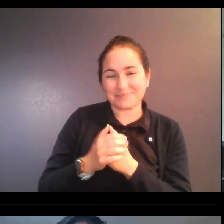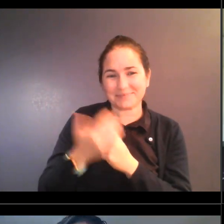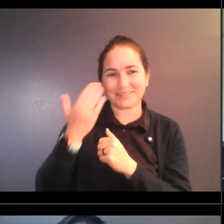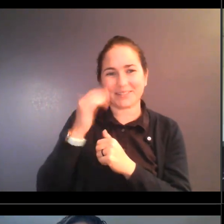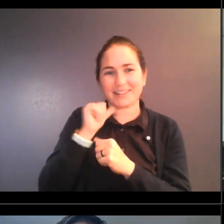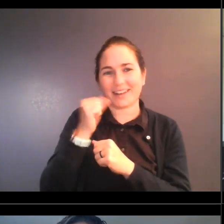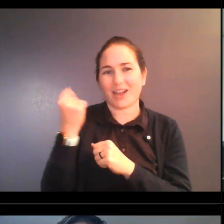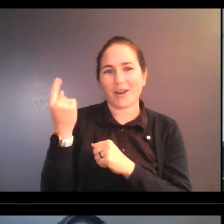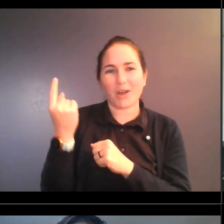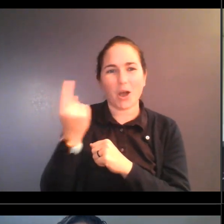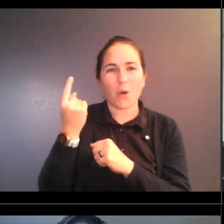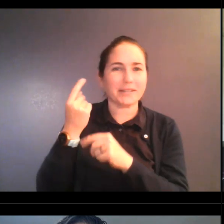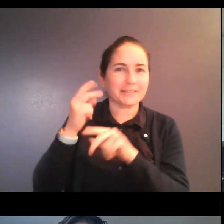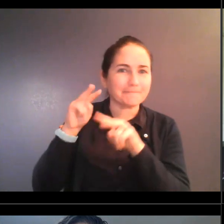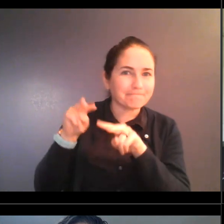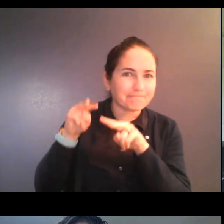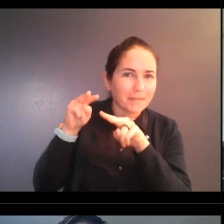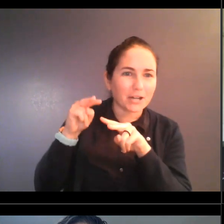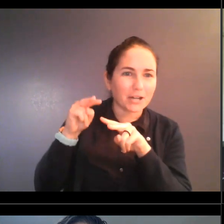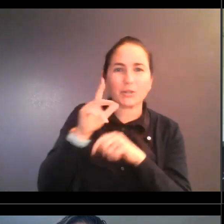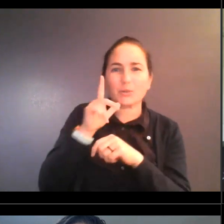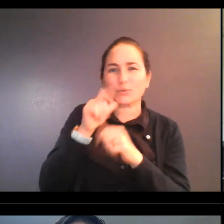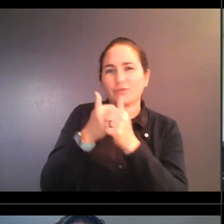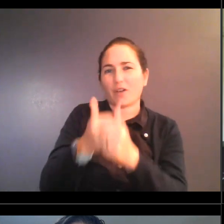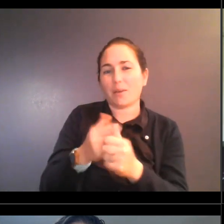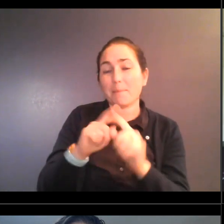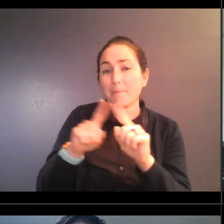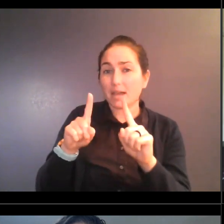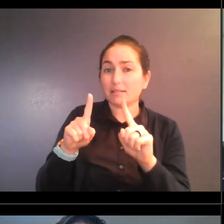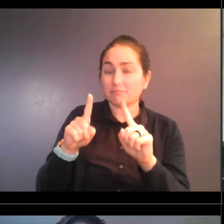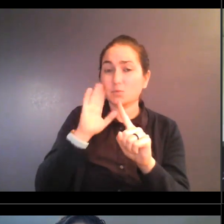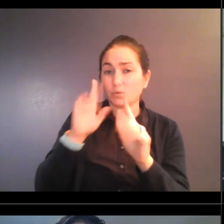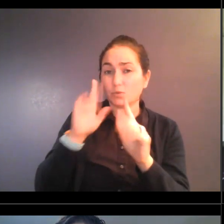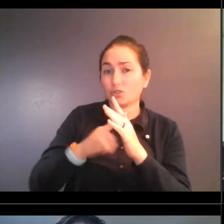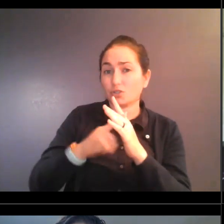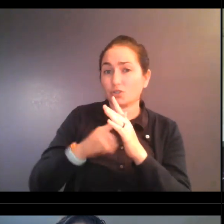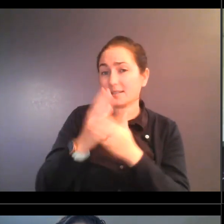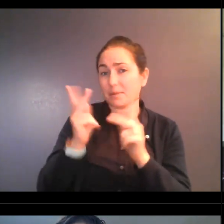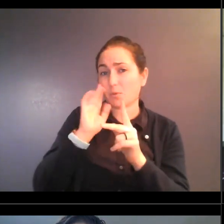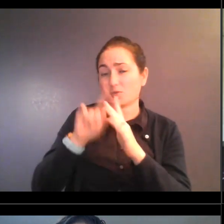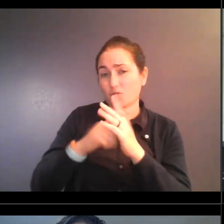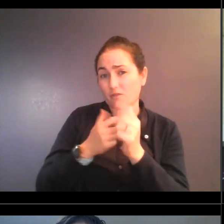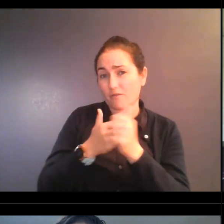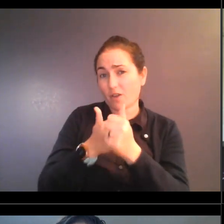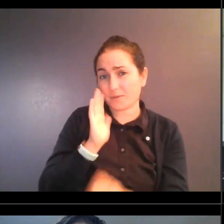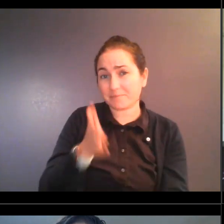always monitoring, you know, and following back, but you'll start getting a following that way as well.